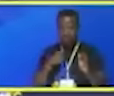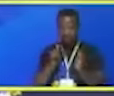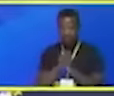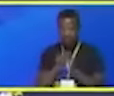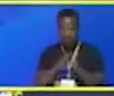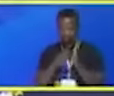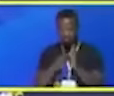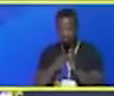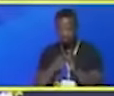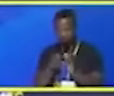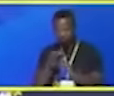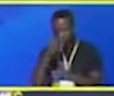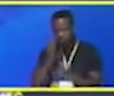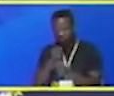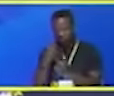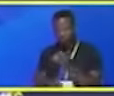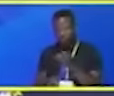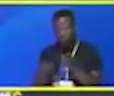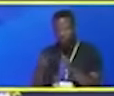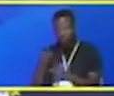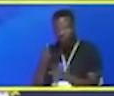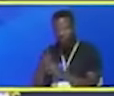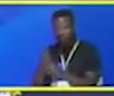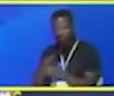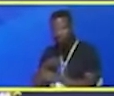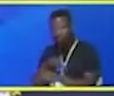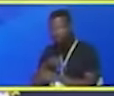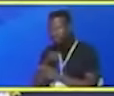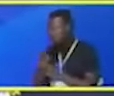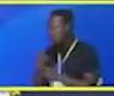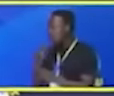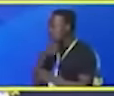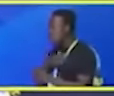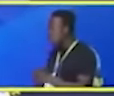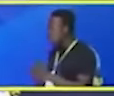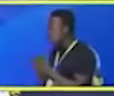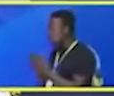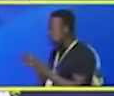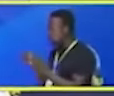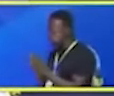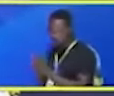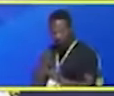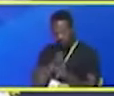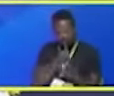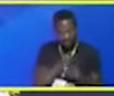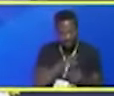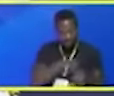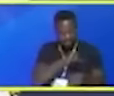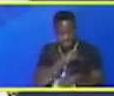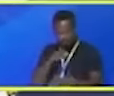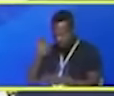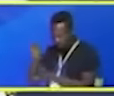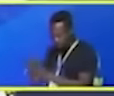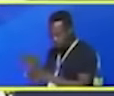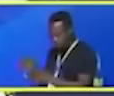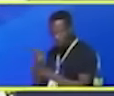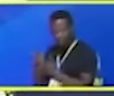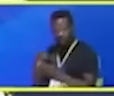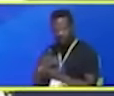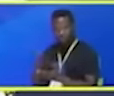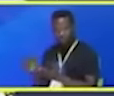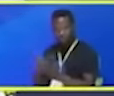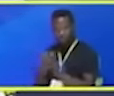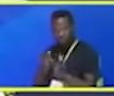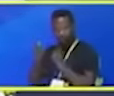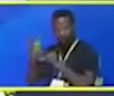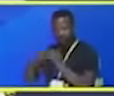what he had received was shown when there was famine in the land, and Isaac sowed in that land. There was something upon him that was greater